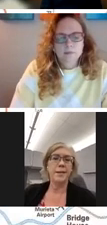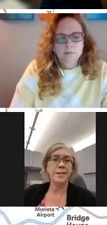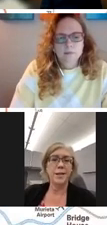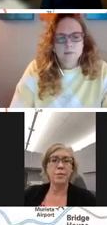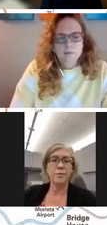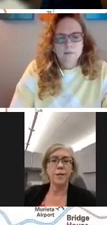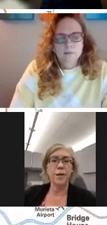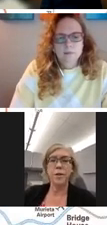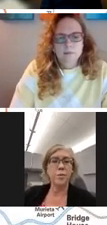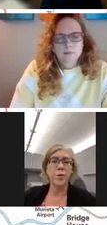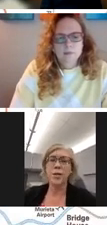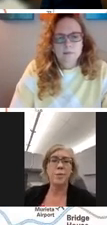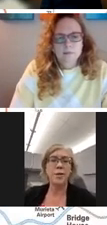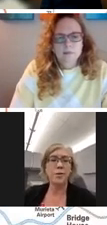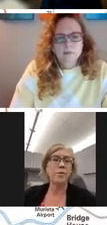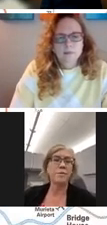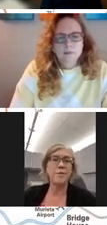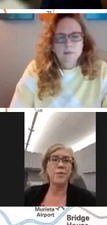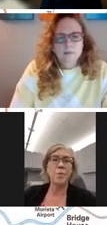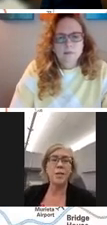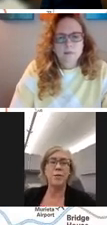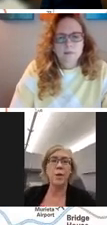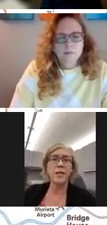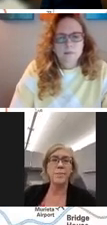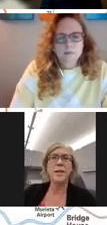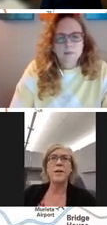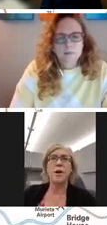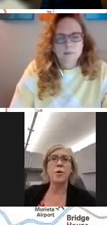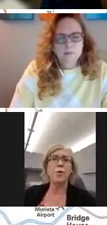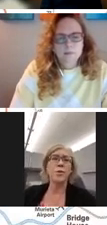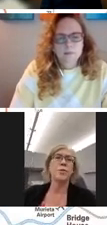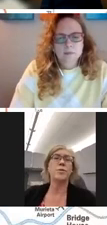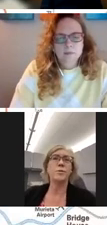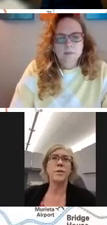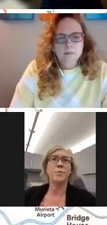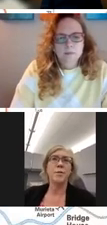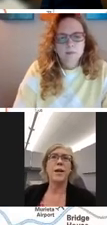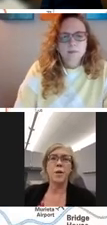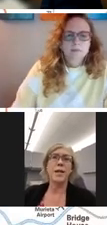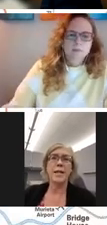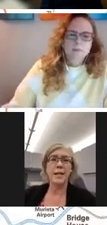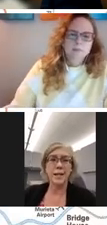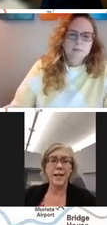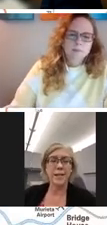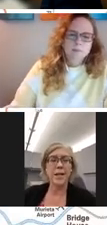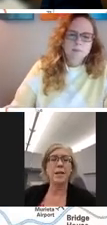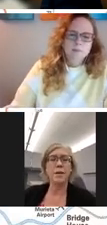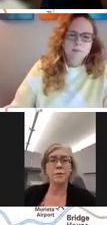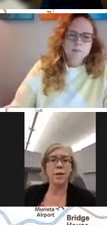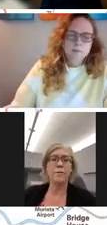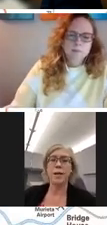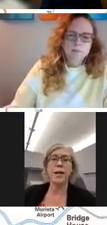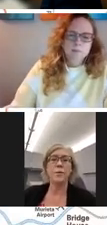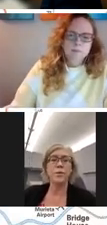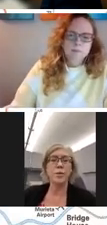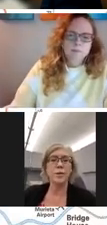As you know, like in William's story, I mean, there's so many different ways, but our goal is to provide what they need at the time if